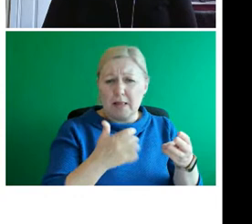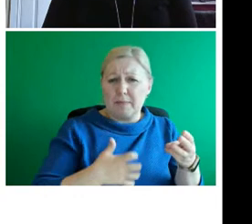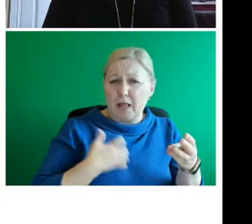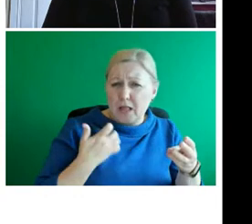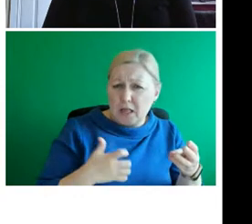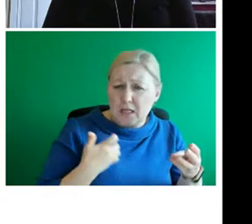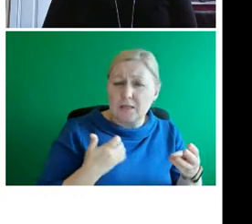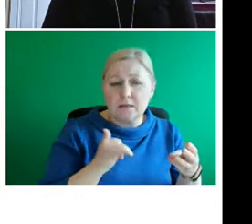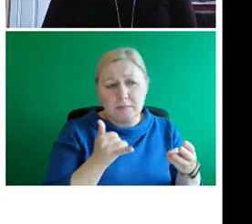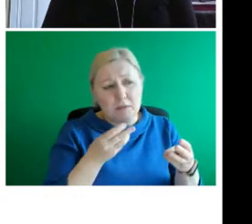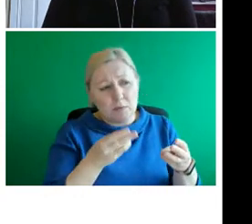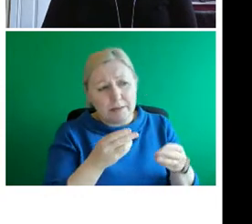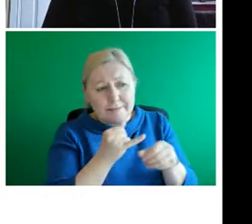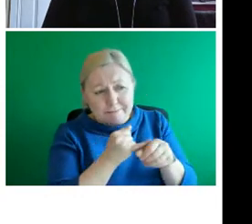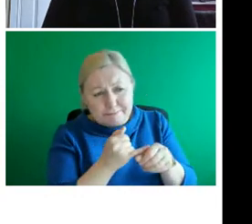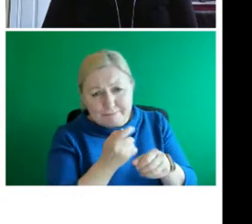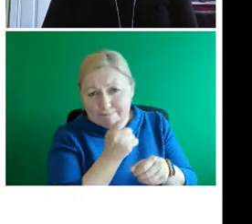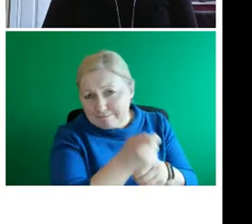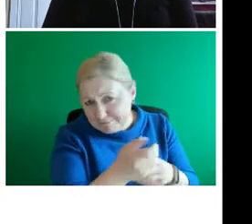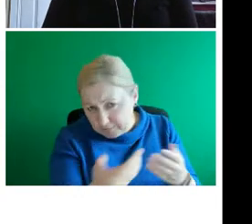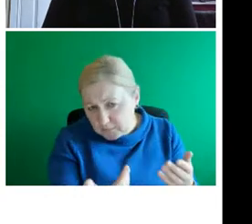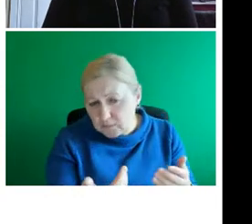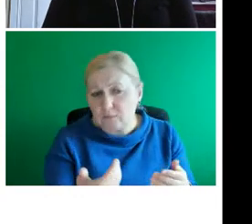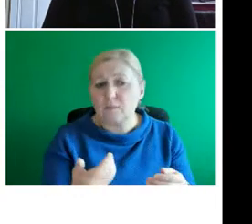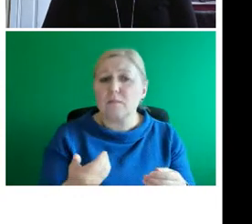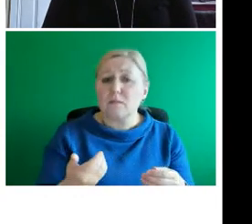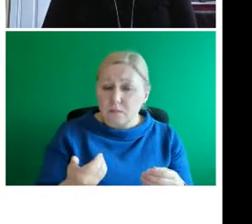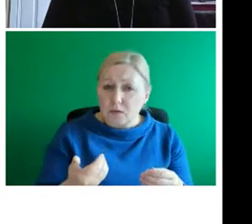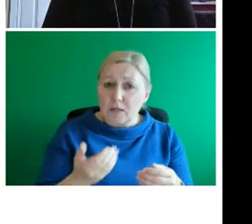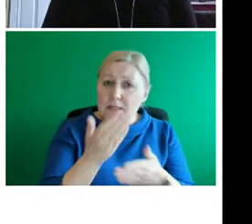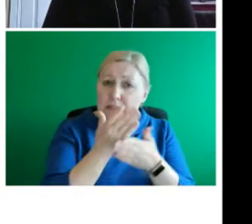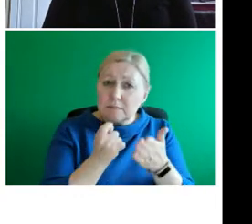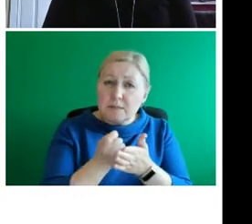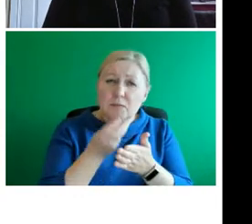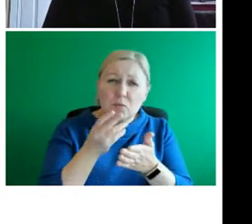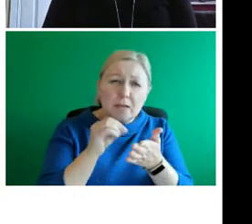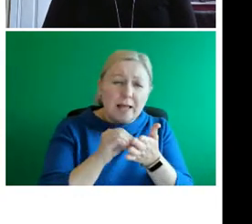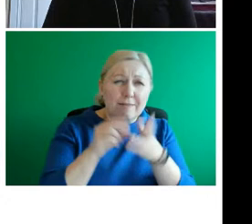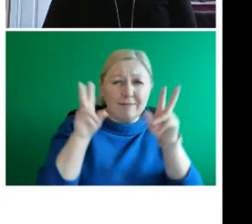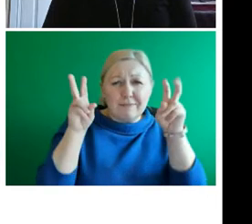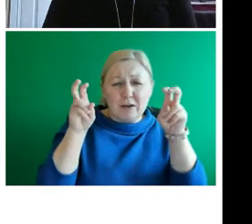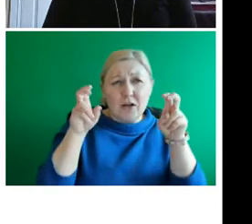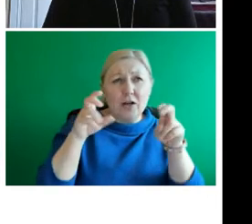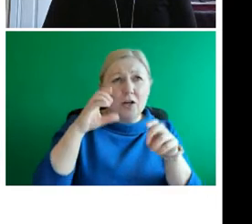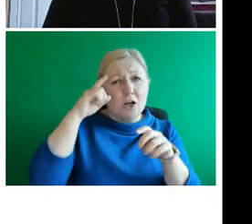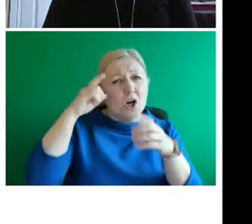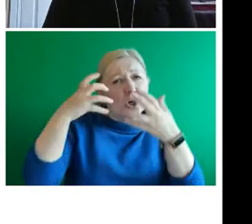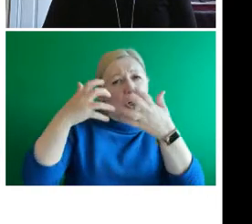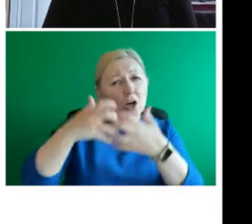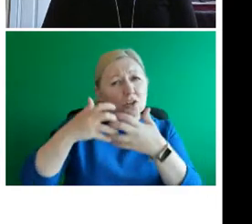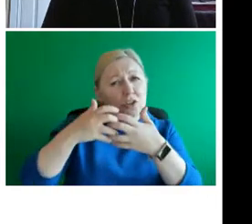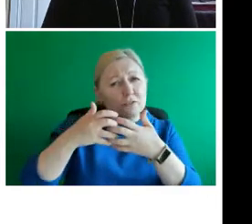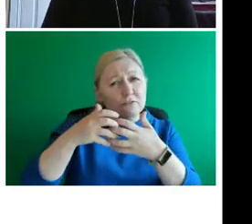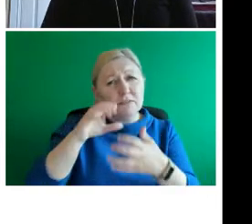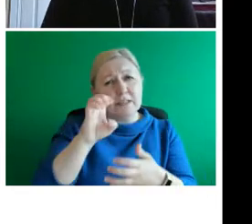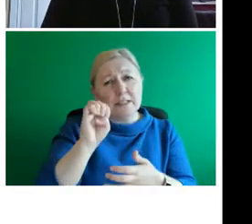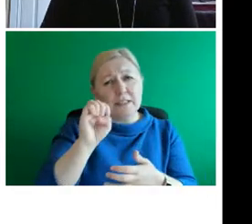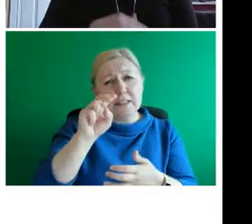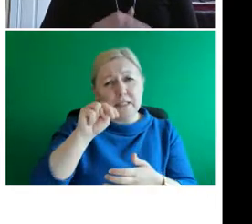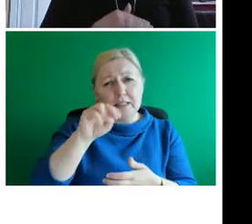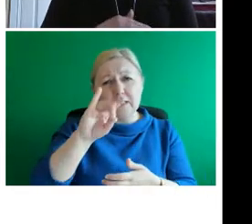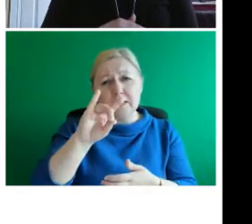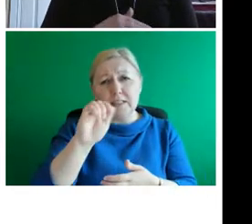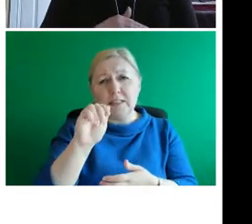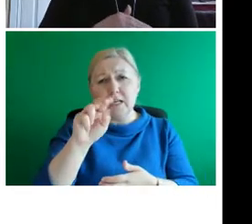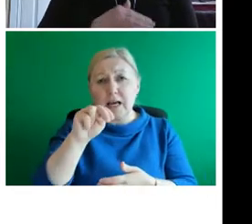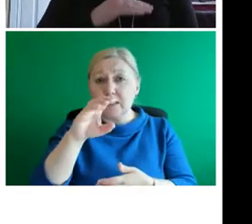cognitive enhancers as well. And what they tend to do is slow the progression of the dementia, and it can keep a person